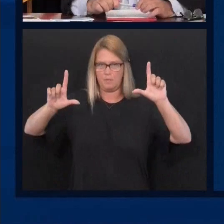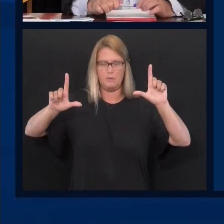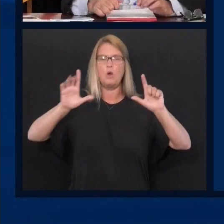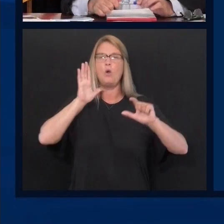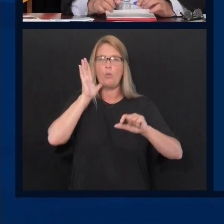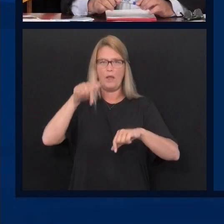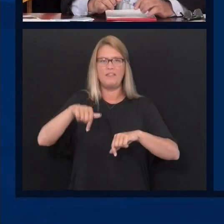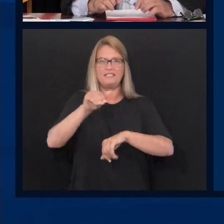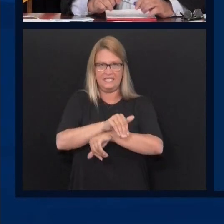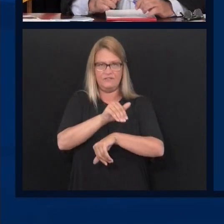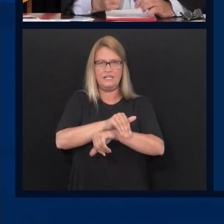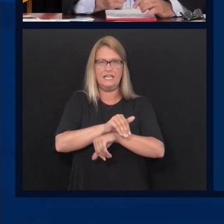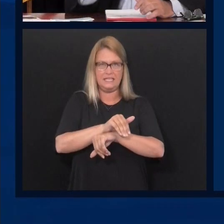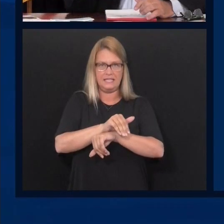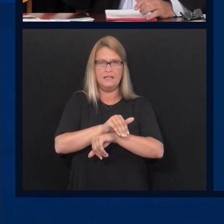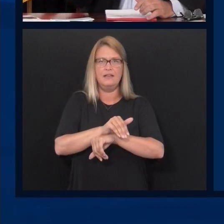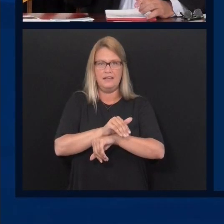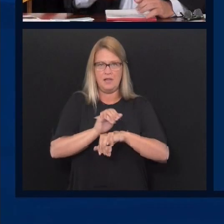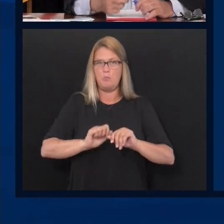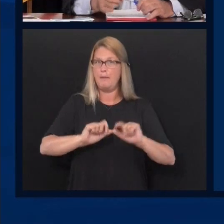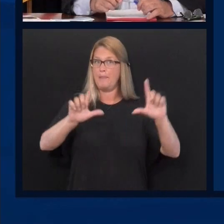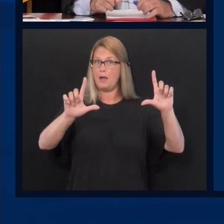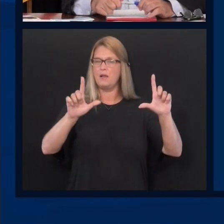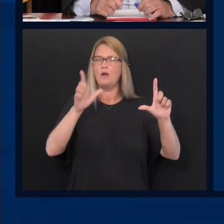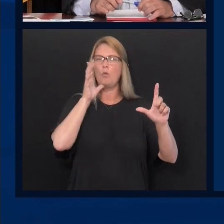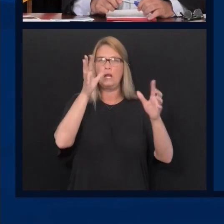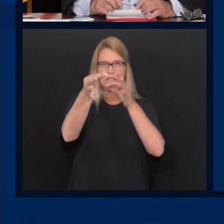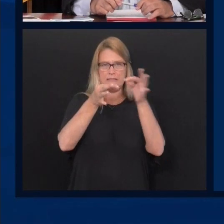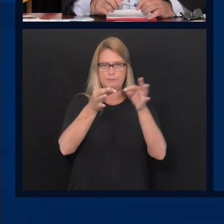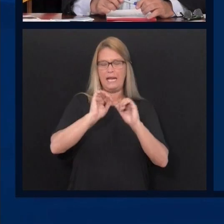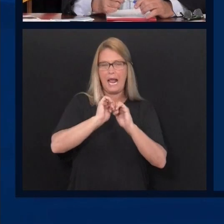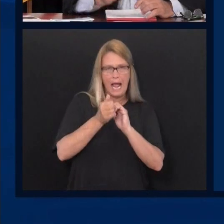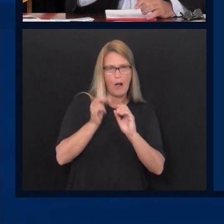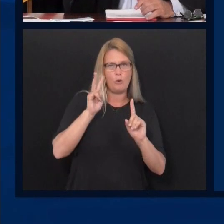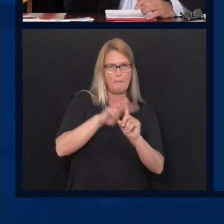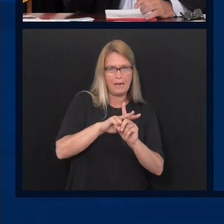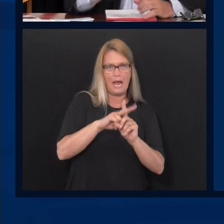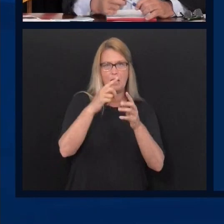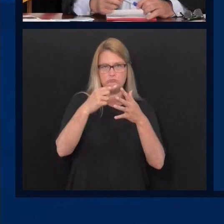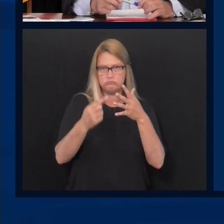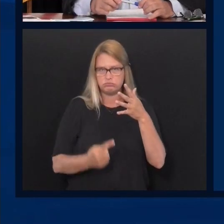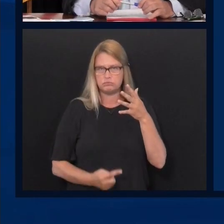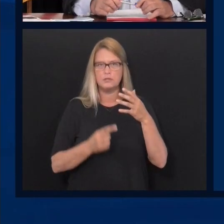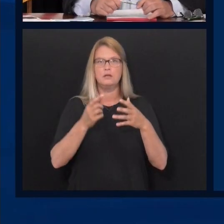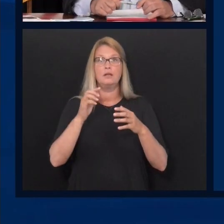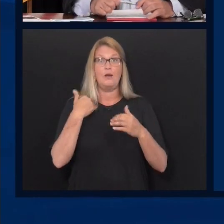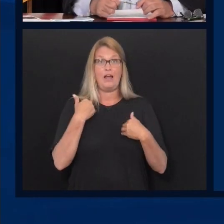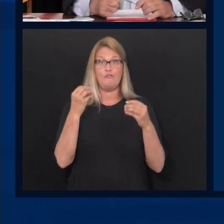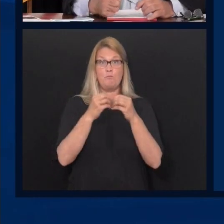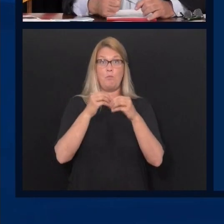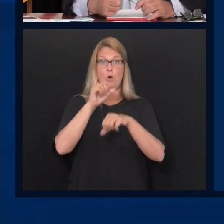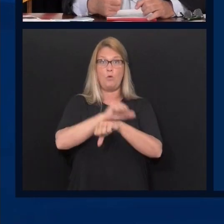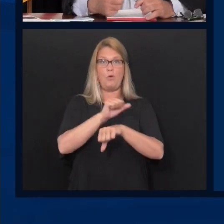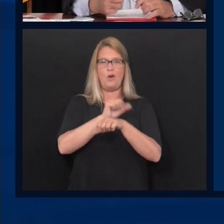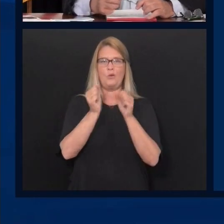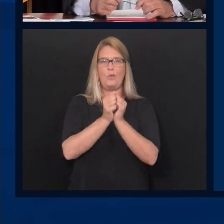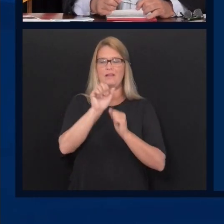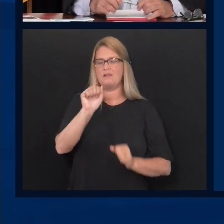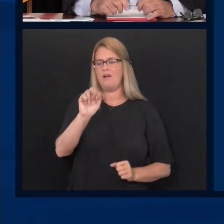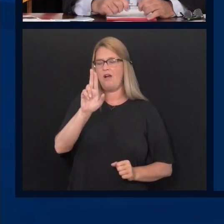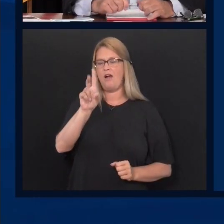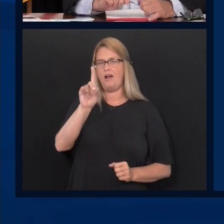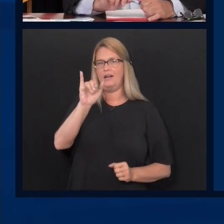and outdoors, anytime you can't do that. And I tell people, it's up to the public to decide whether or